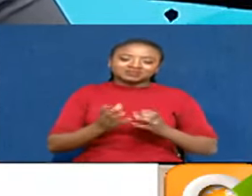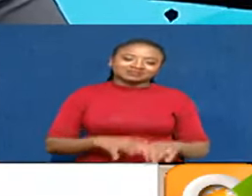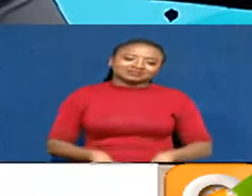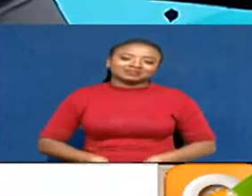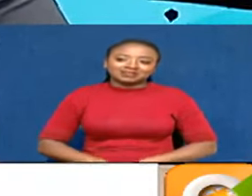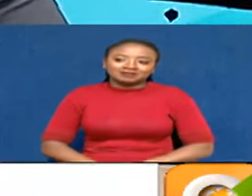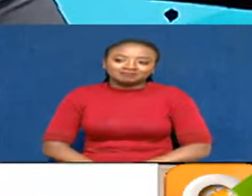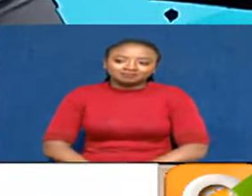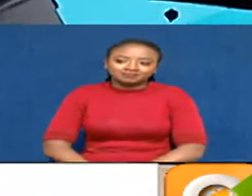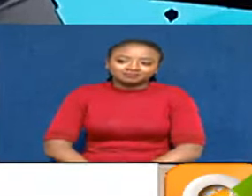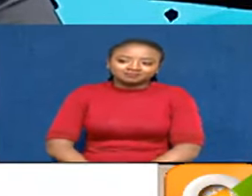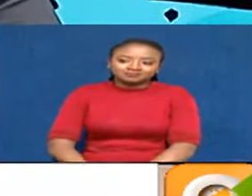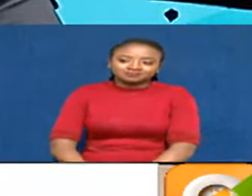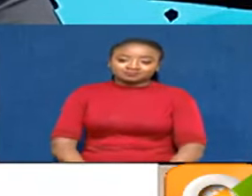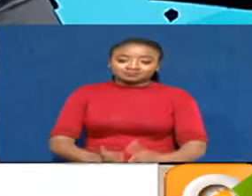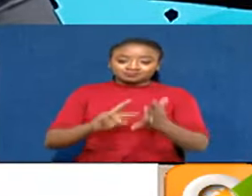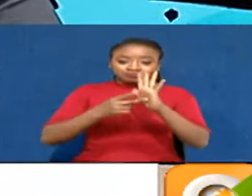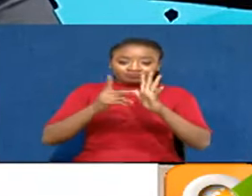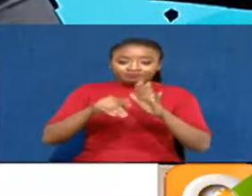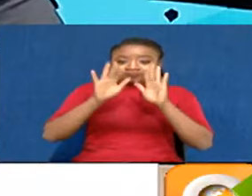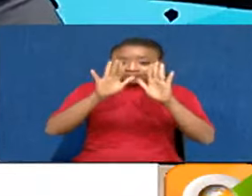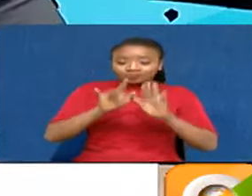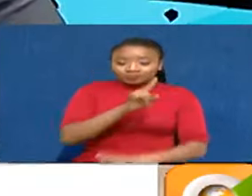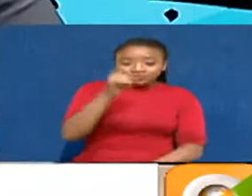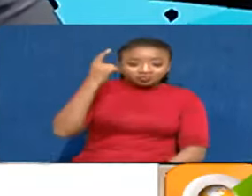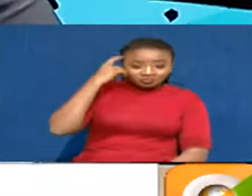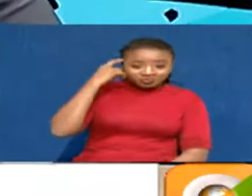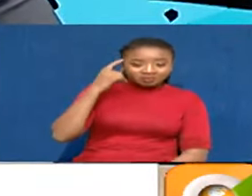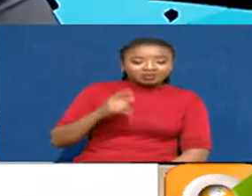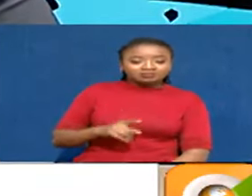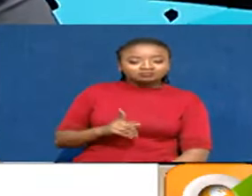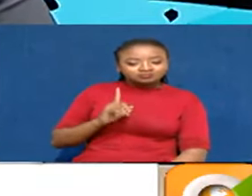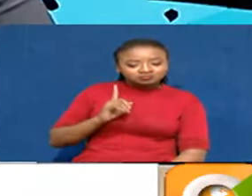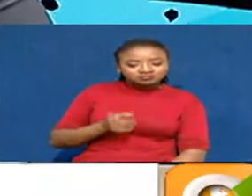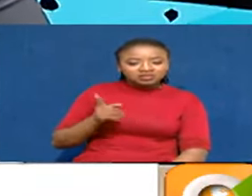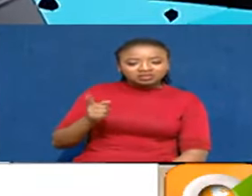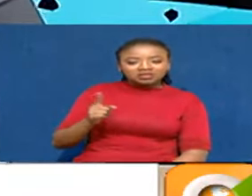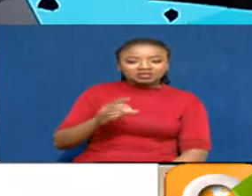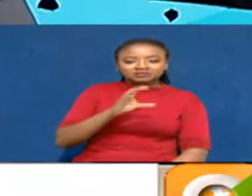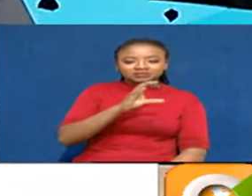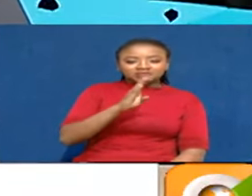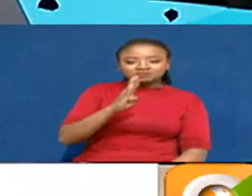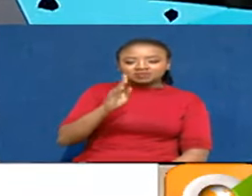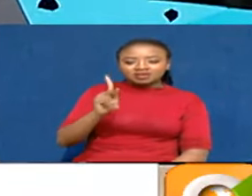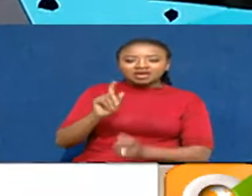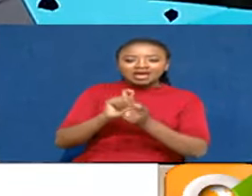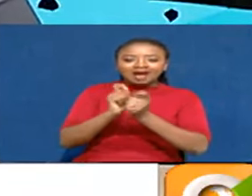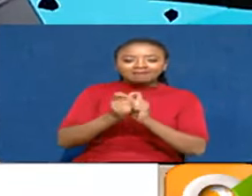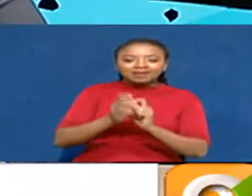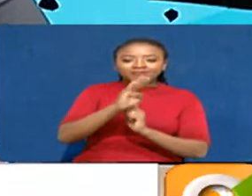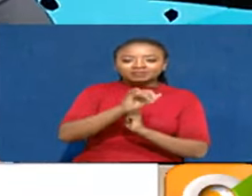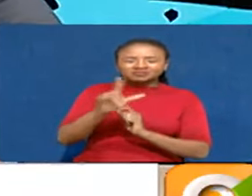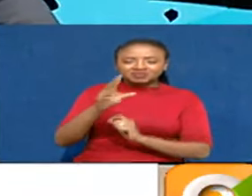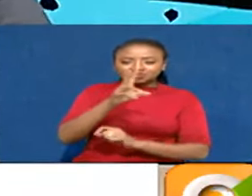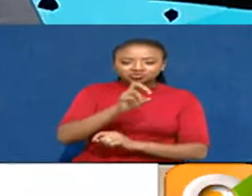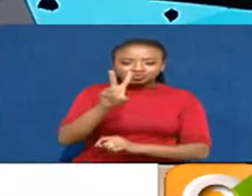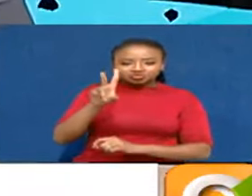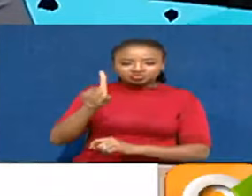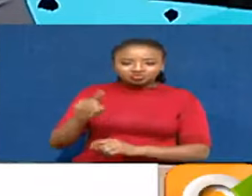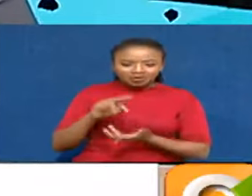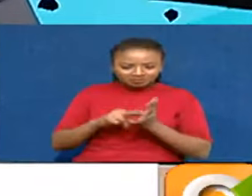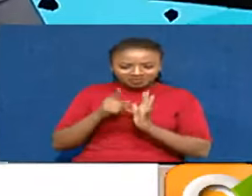right? And so we need to remember that piece, that this CBK Amendment Bill 2021 is actually